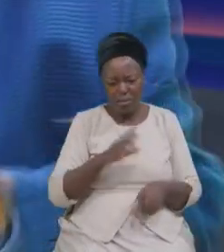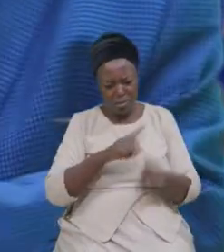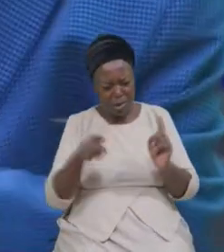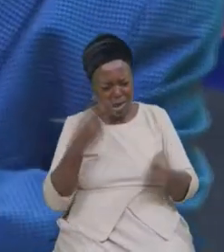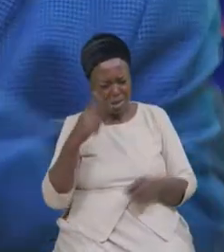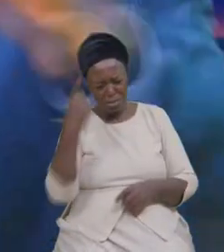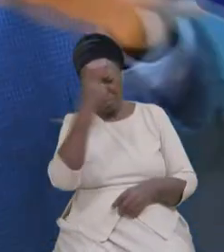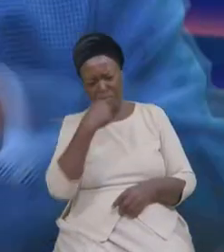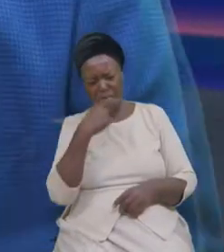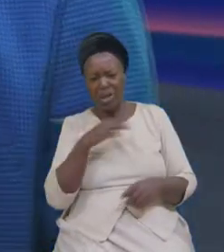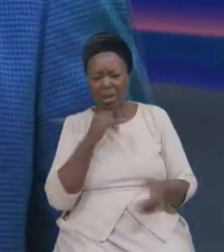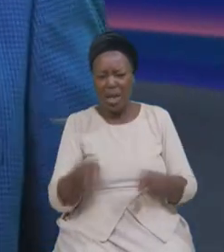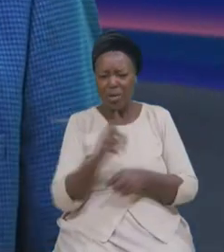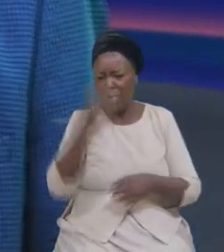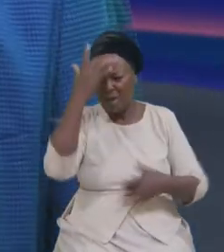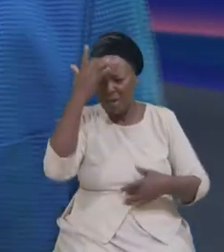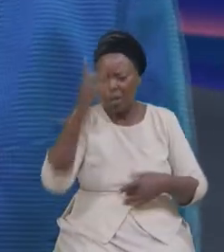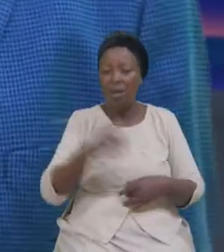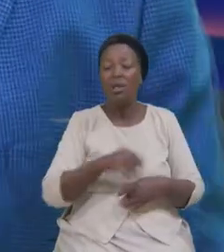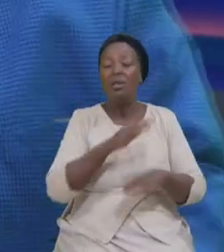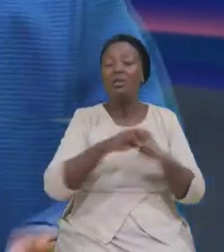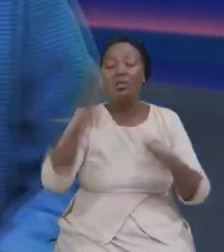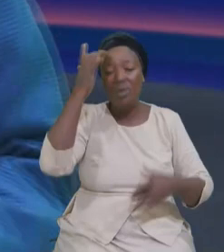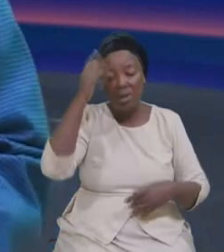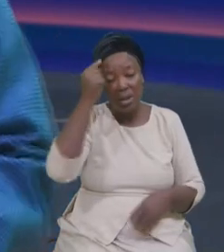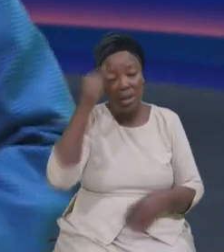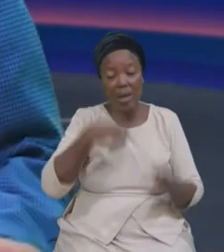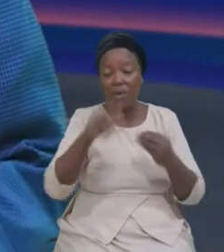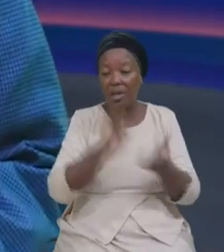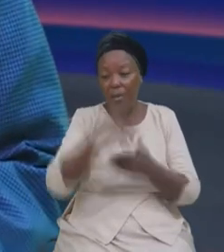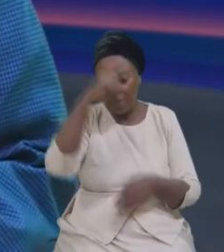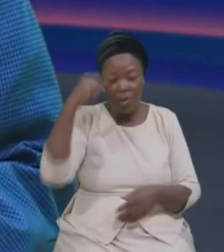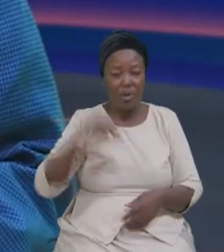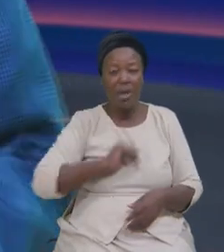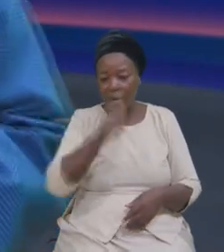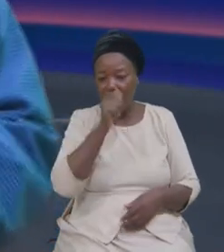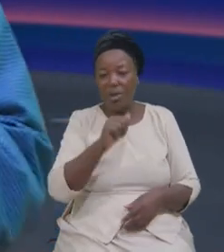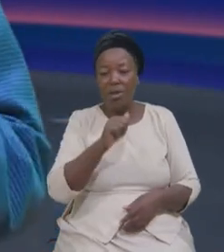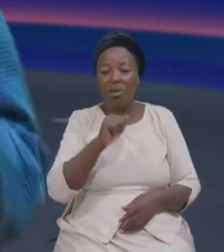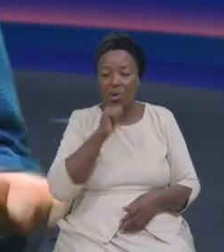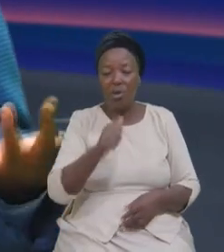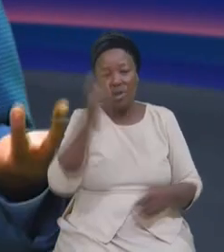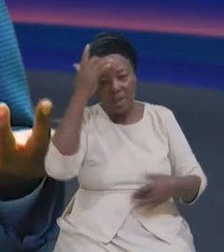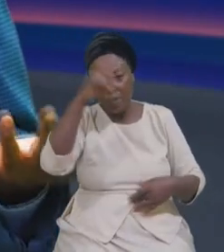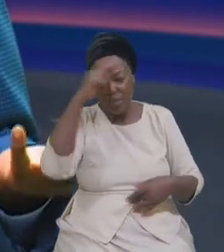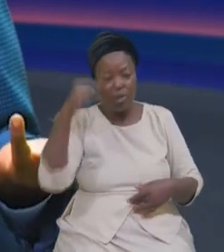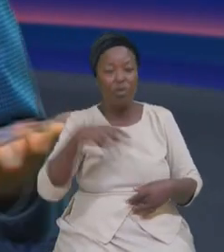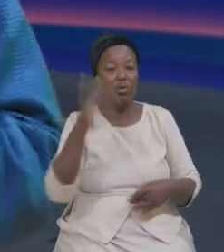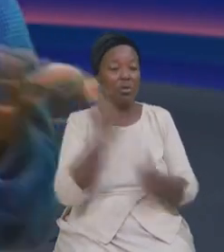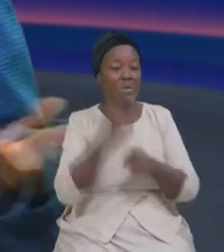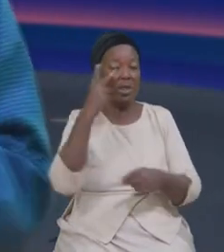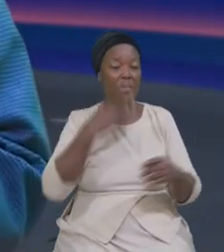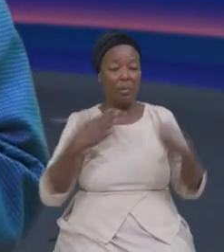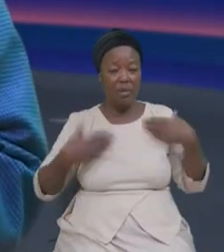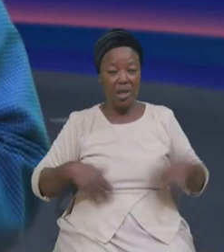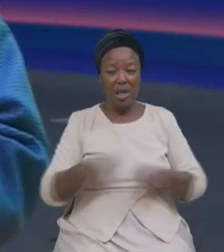sick? Don't think about that. And be not weak in faith. He considered not somebody now dead.